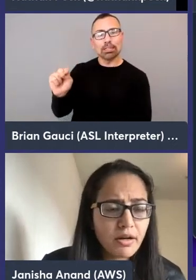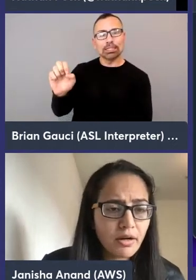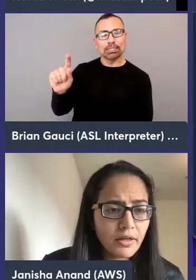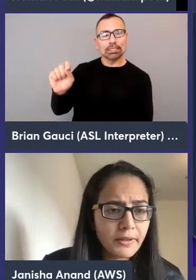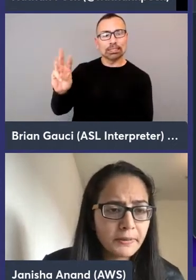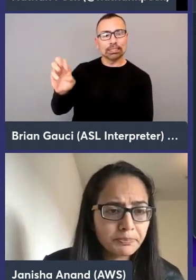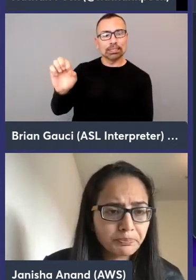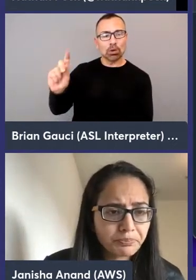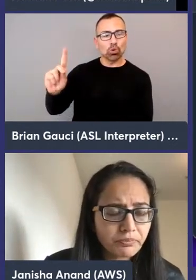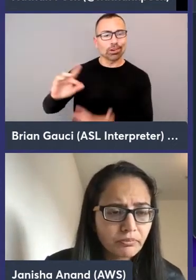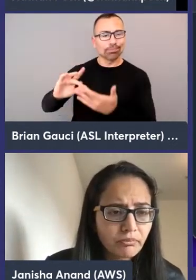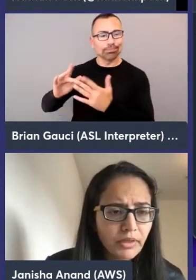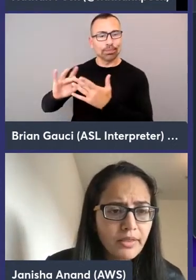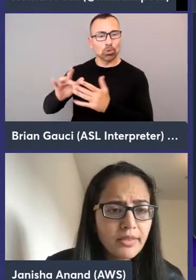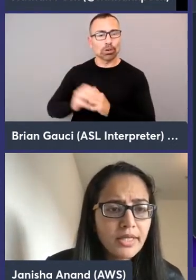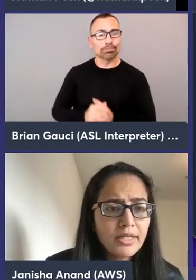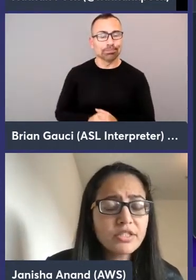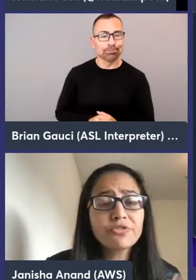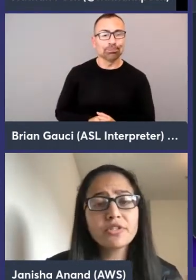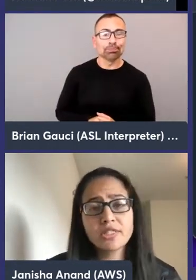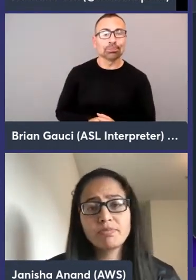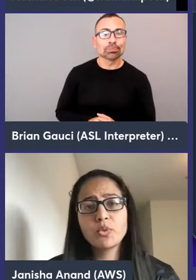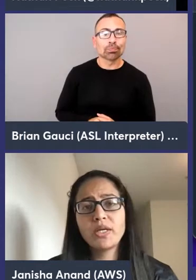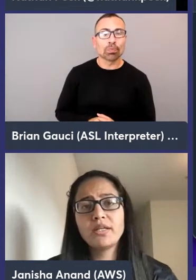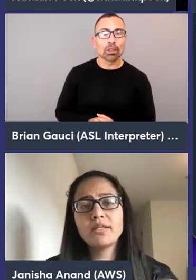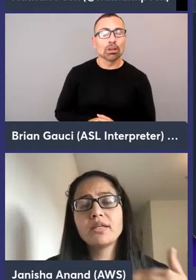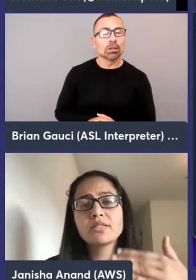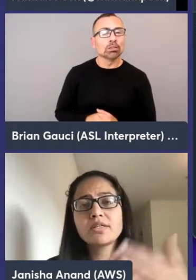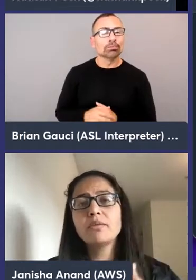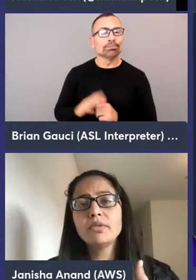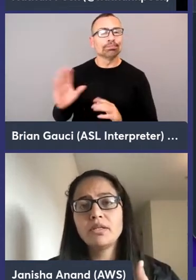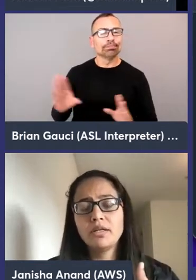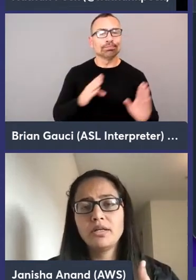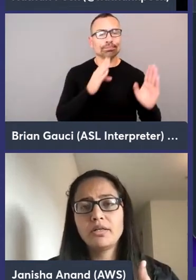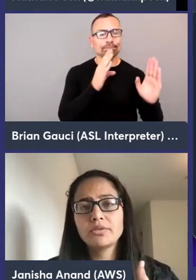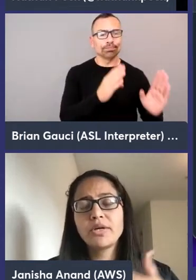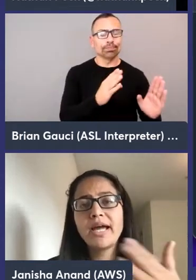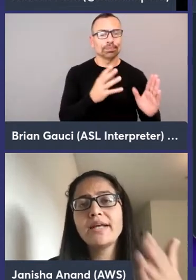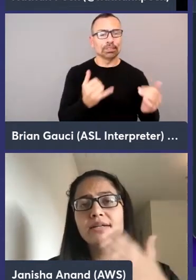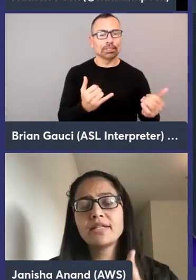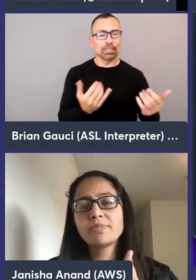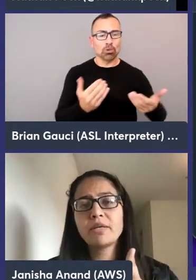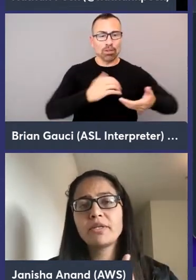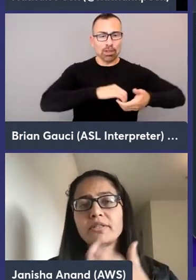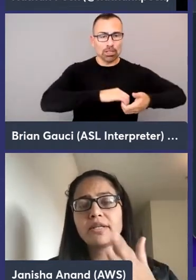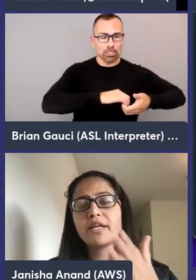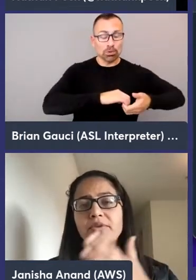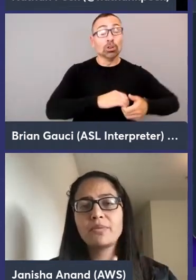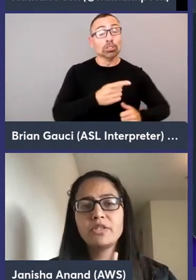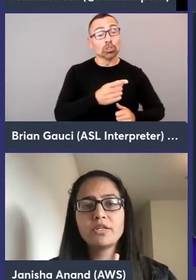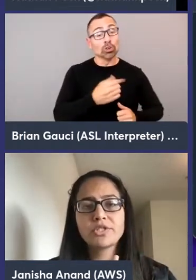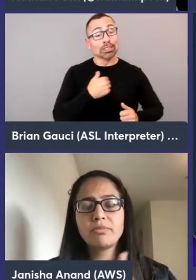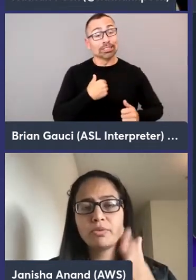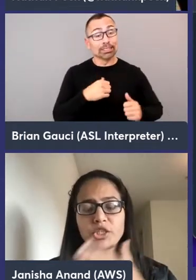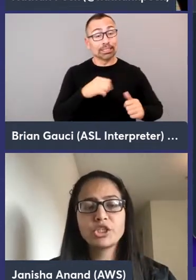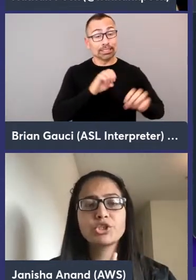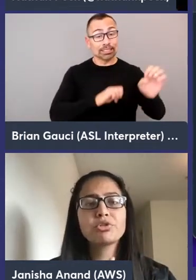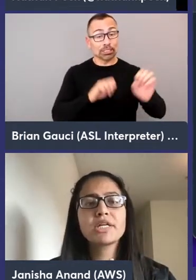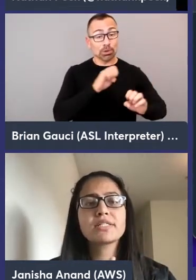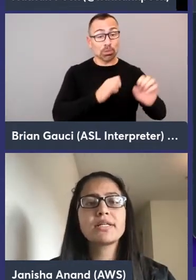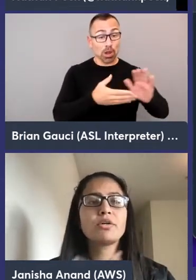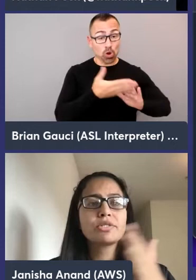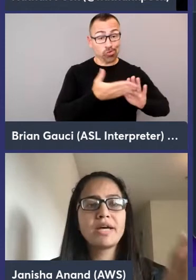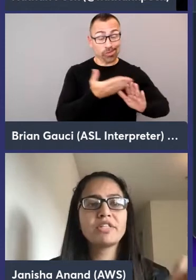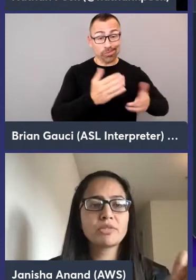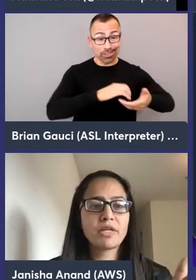base on the difference between the Ensemble. So I had an experiment that I ran with the Ensemble, which I